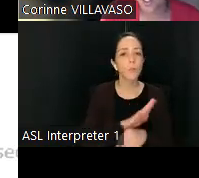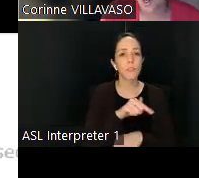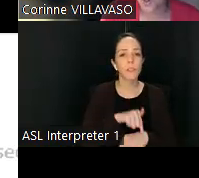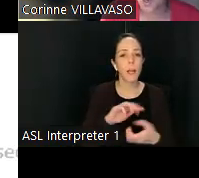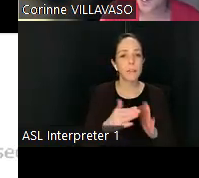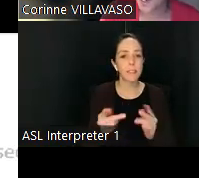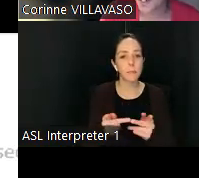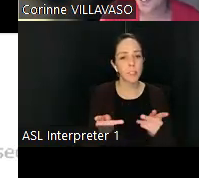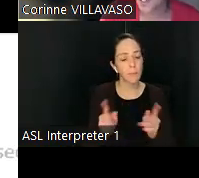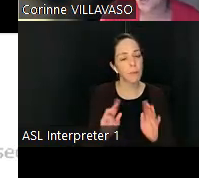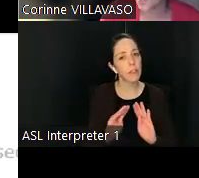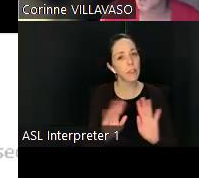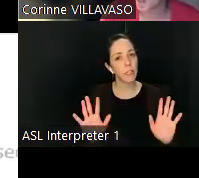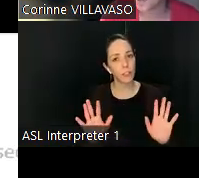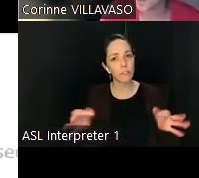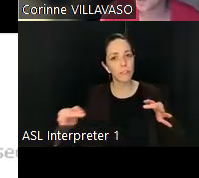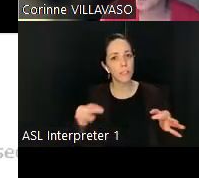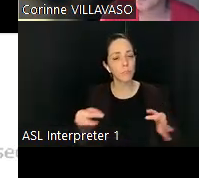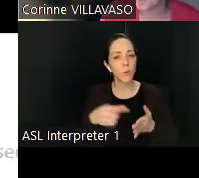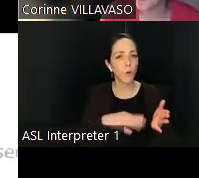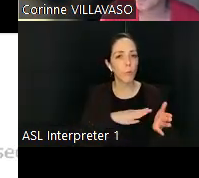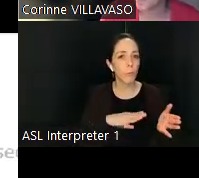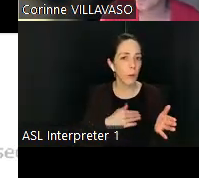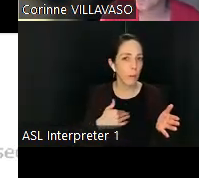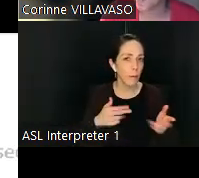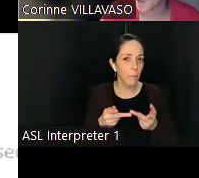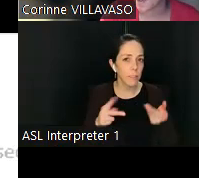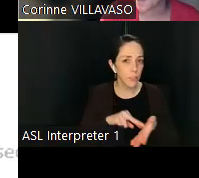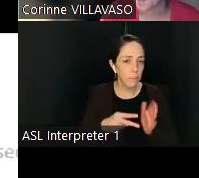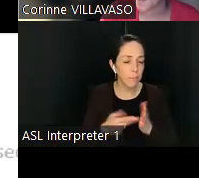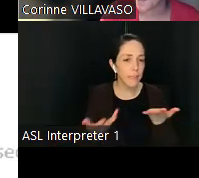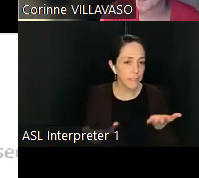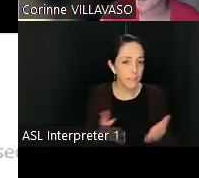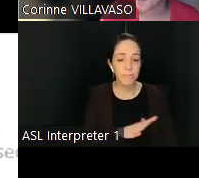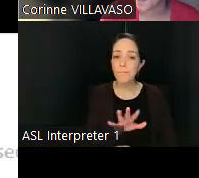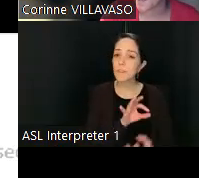Thank you, Co-Chair Obi. Any discussion, comments, feedback?